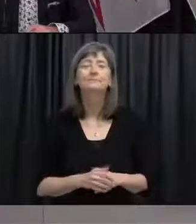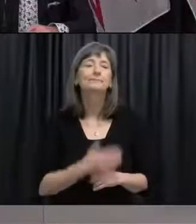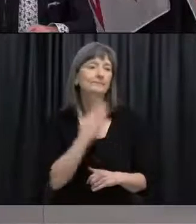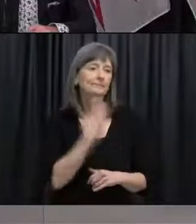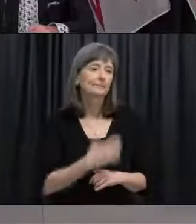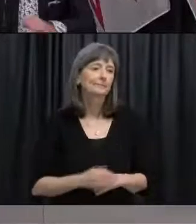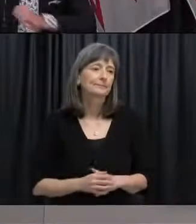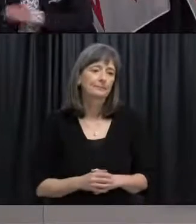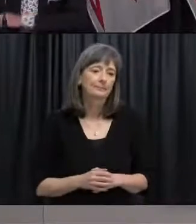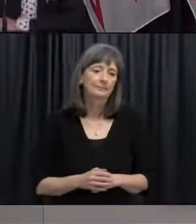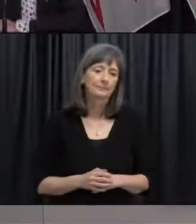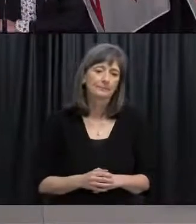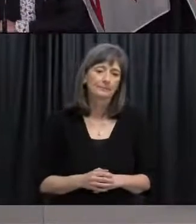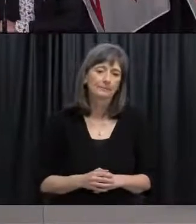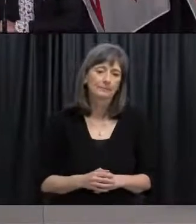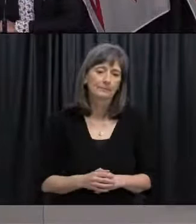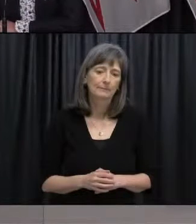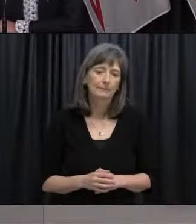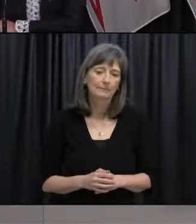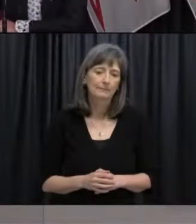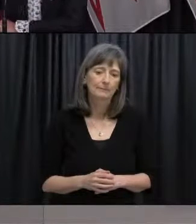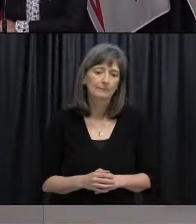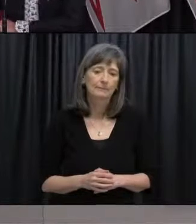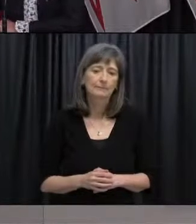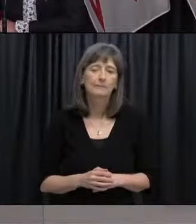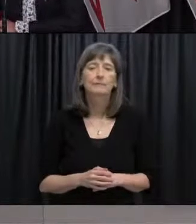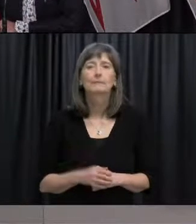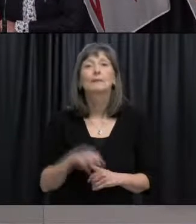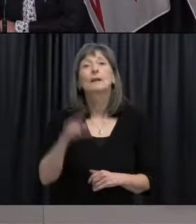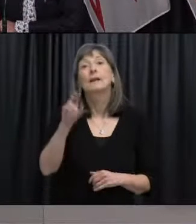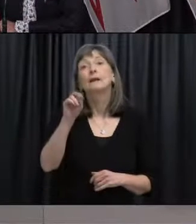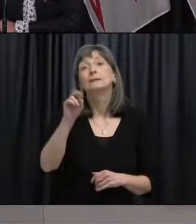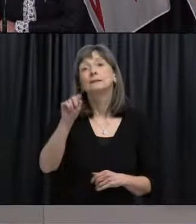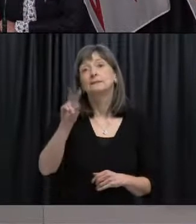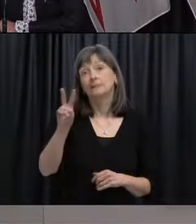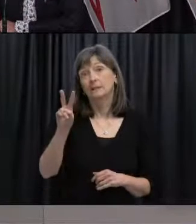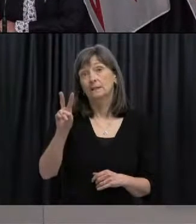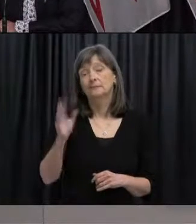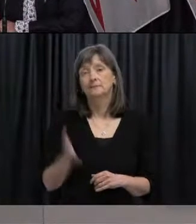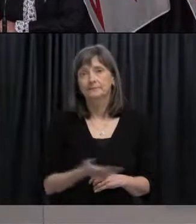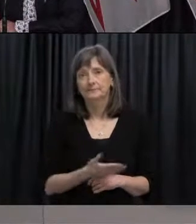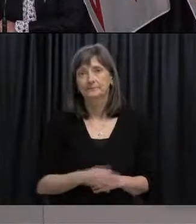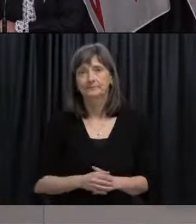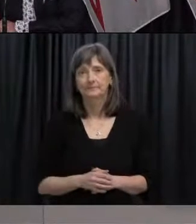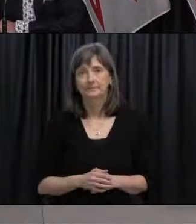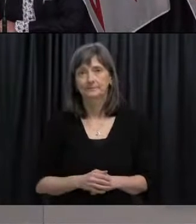you. Our next questions are from Kellyanne Roberts with NTV. Please go ahead.